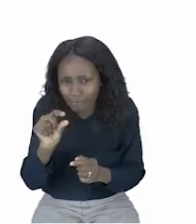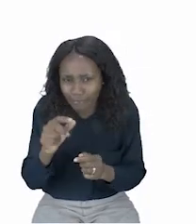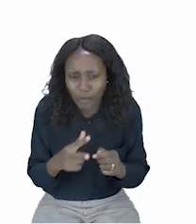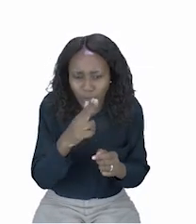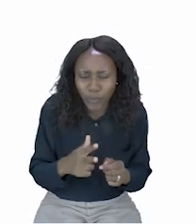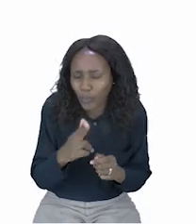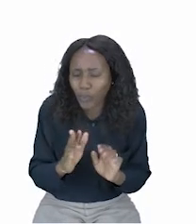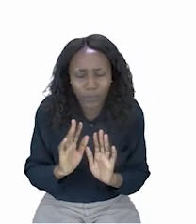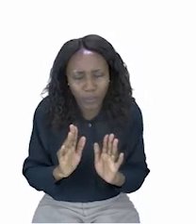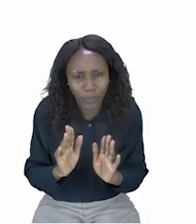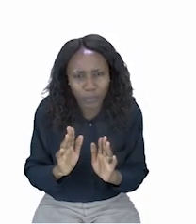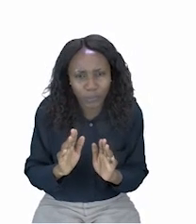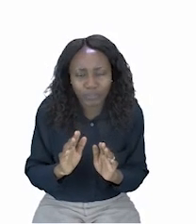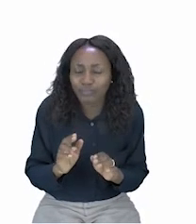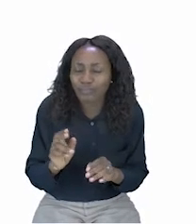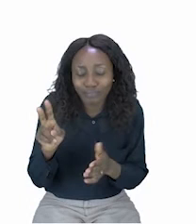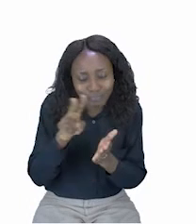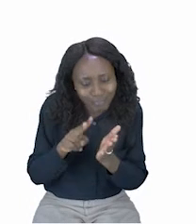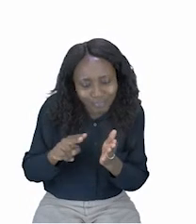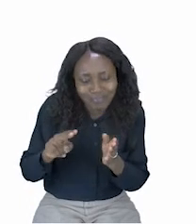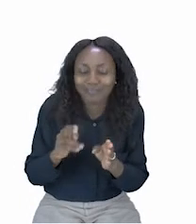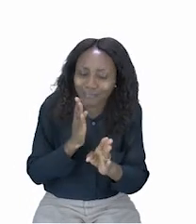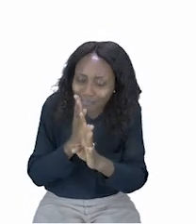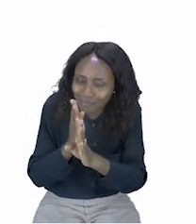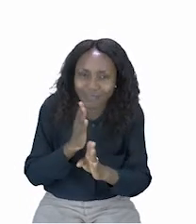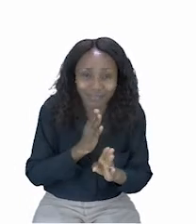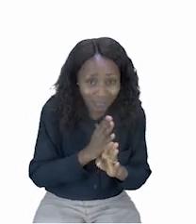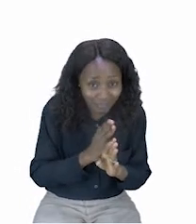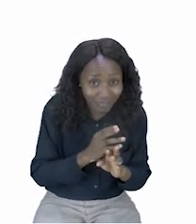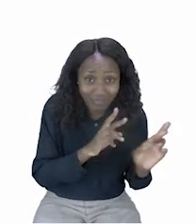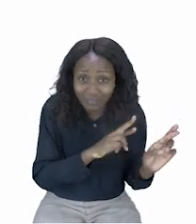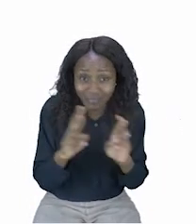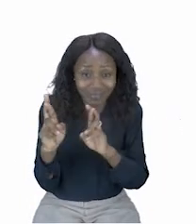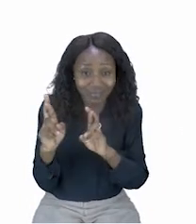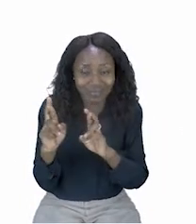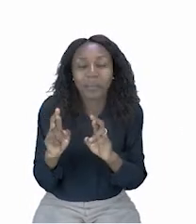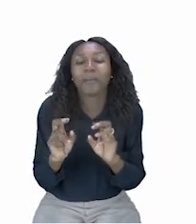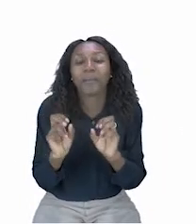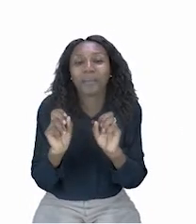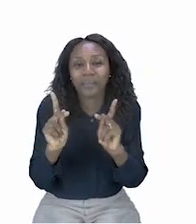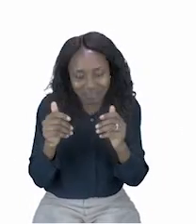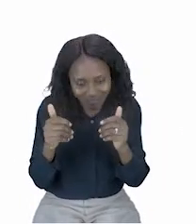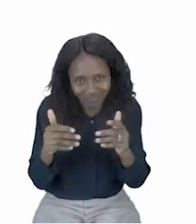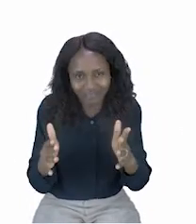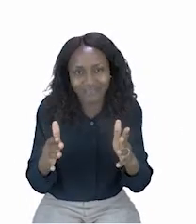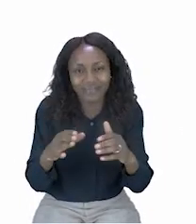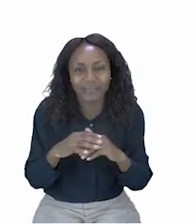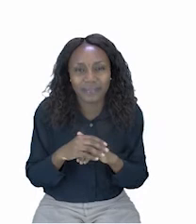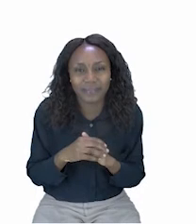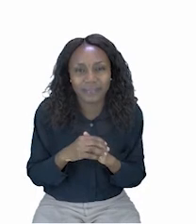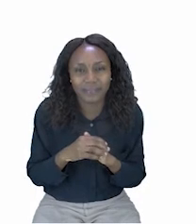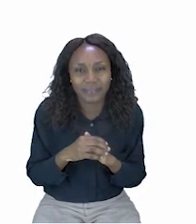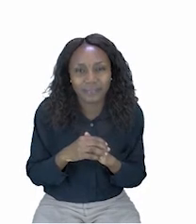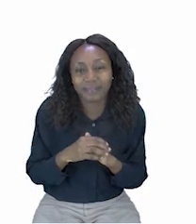read fluently. Are we ready, grade threes? Very good. Let's go. We are